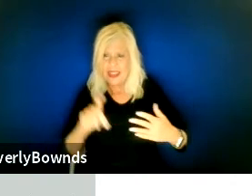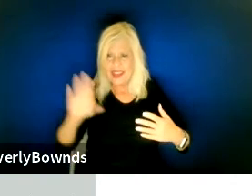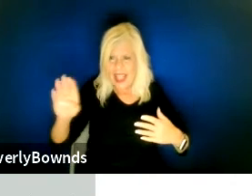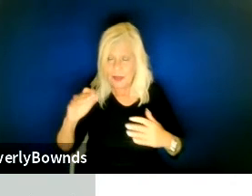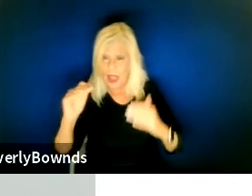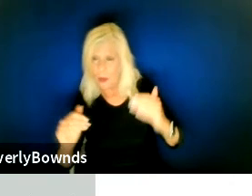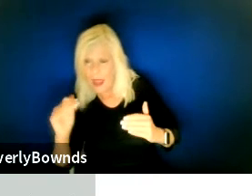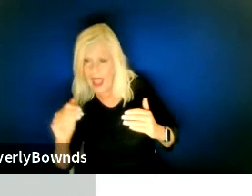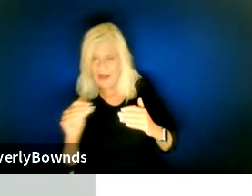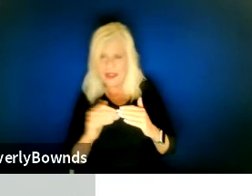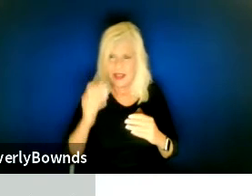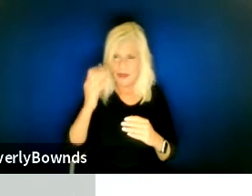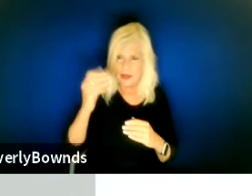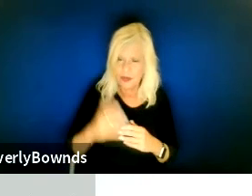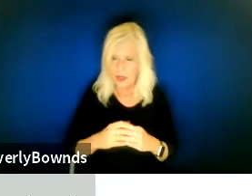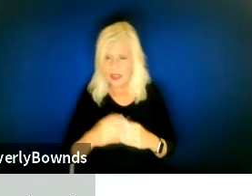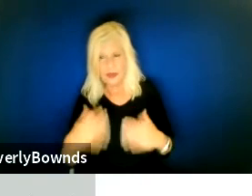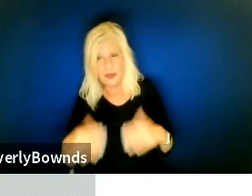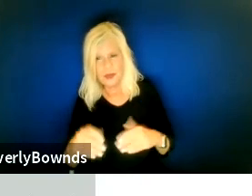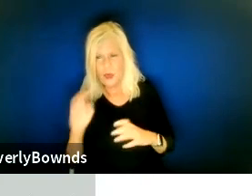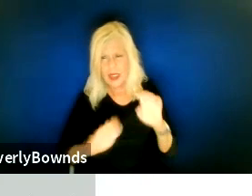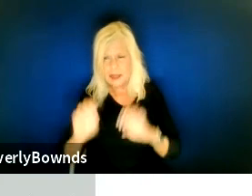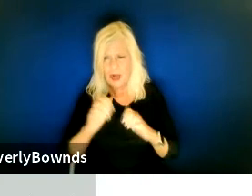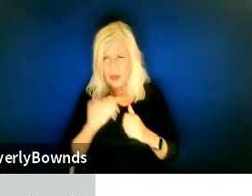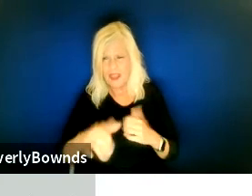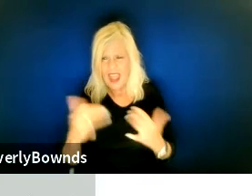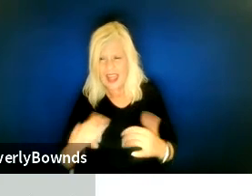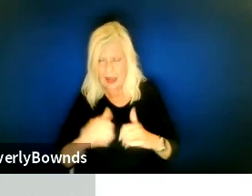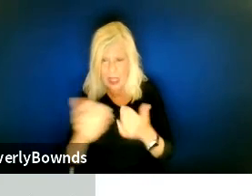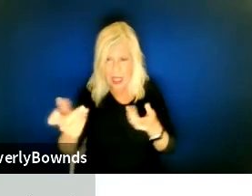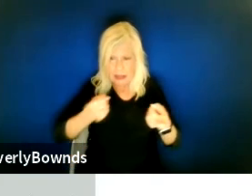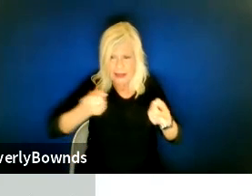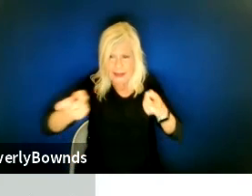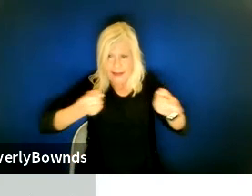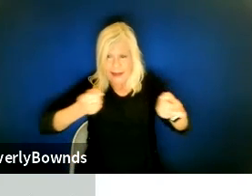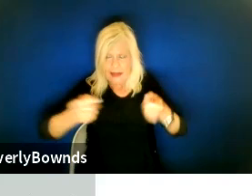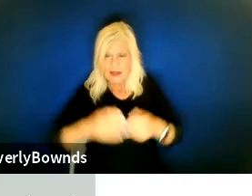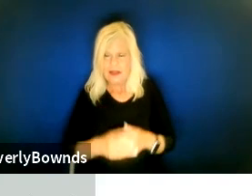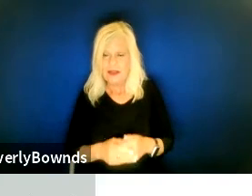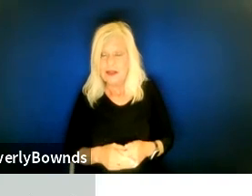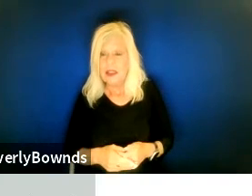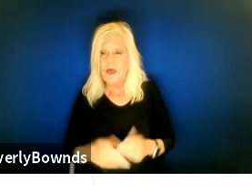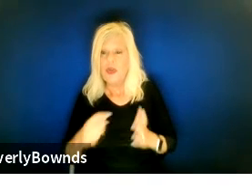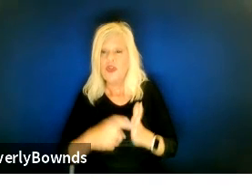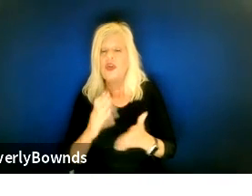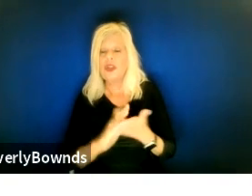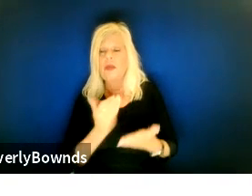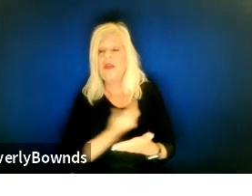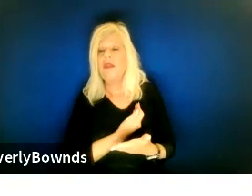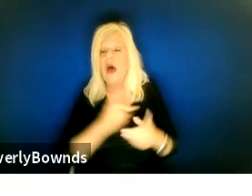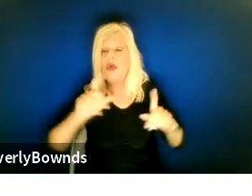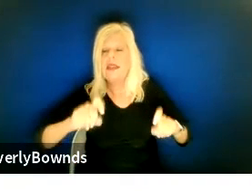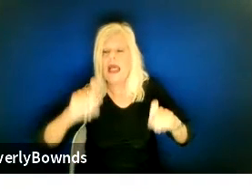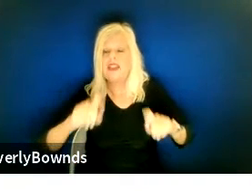of information is what we are experimenting with. I'm going to quickly show you some of our prototype screens we